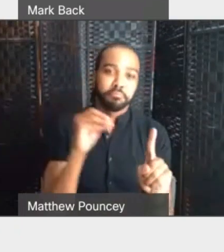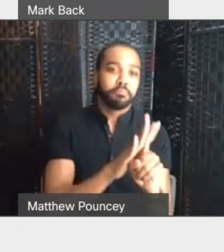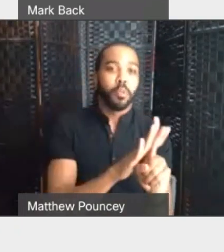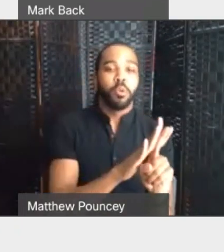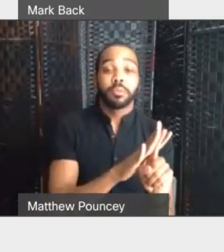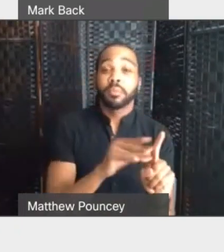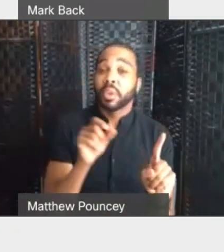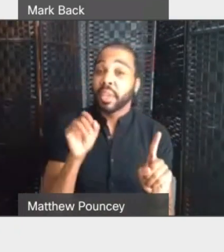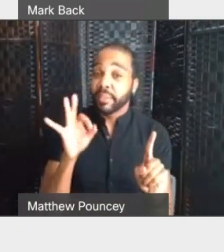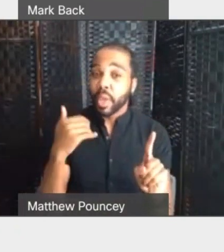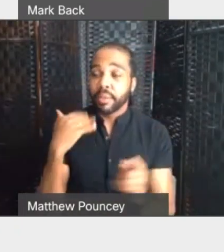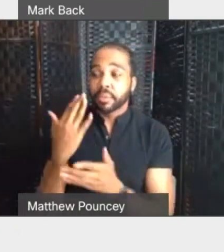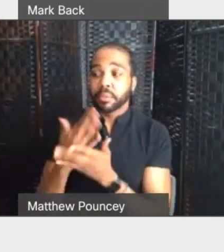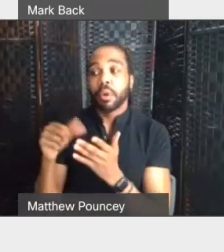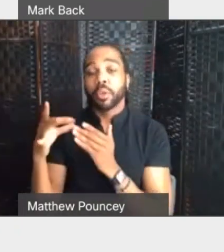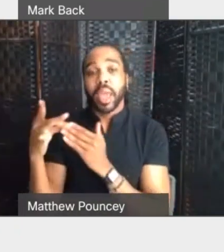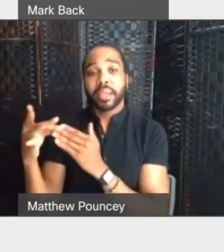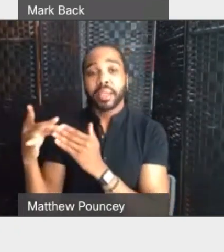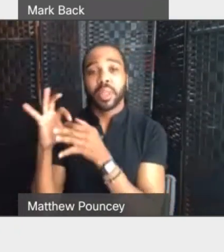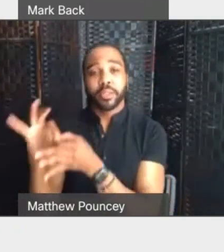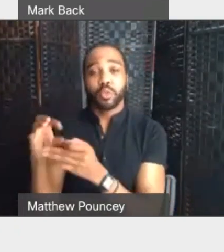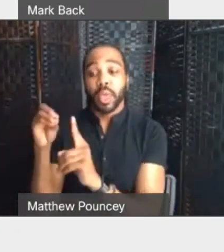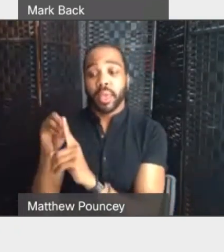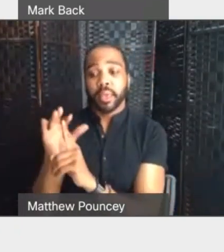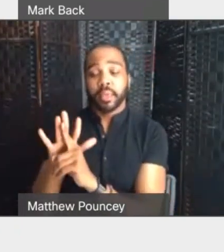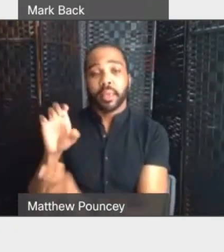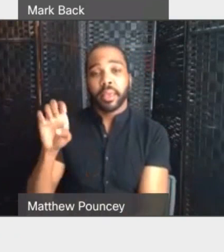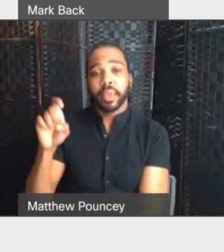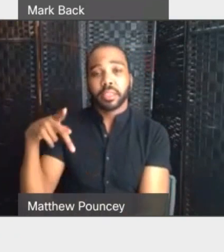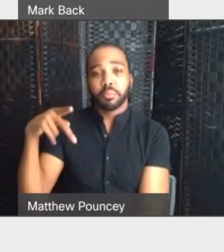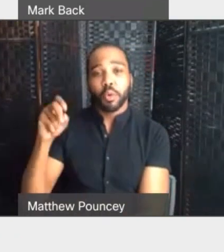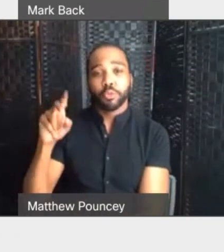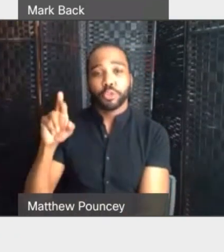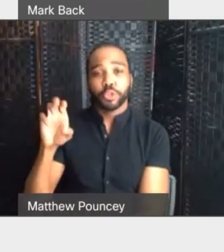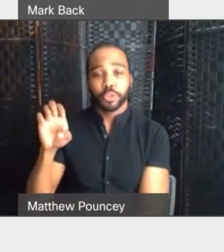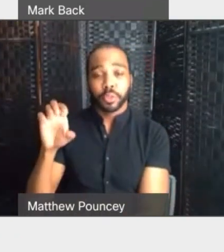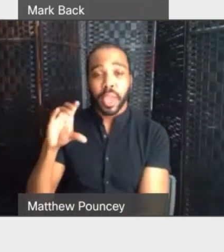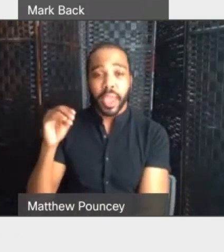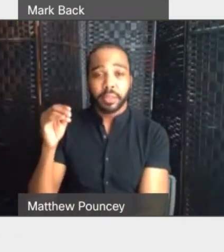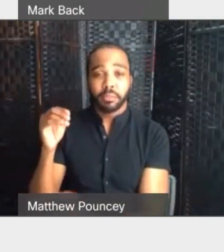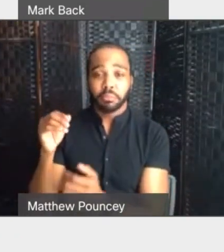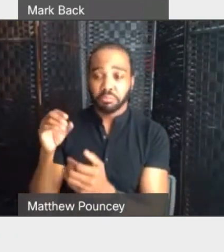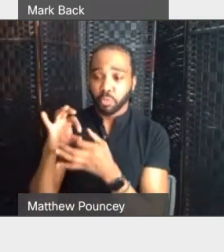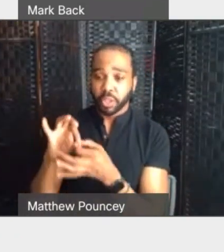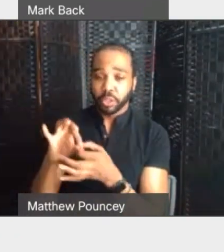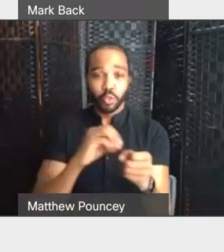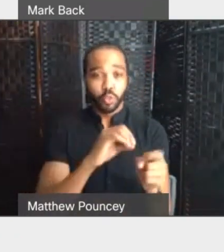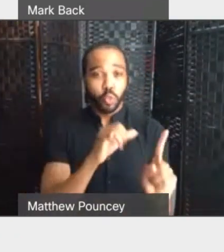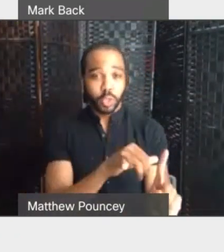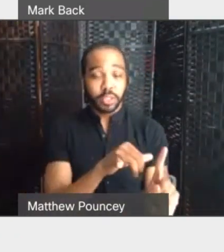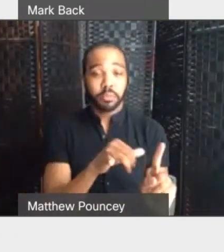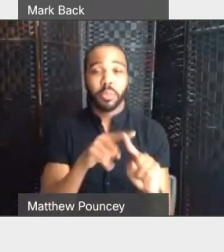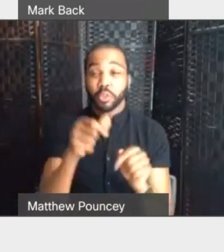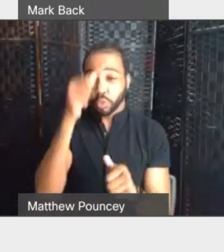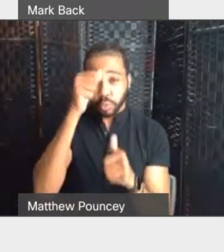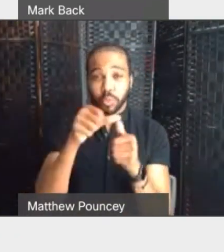guidance regarding exposure and the opportunities to reduce quarantine after exposure. But if you remember when we talked about